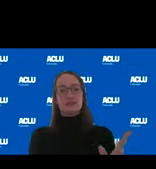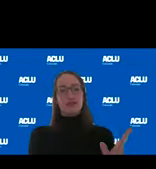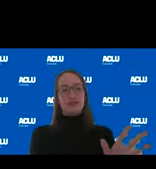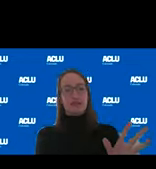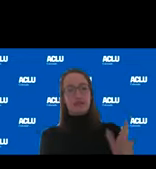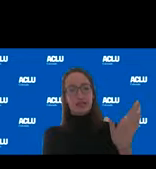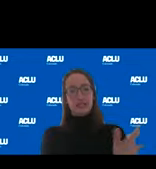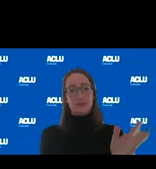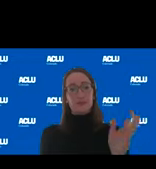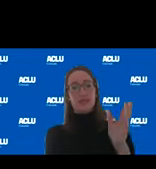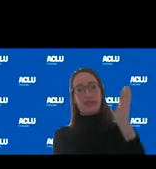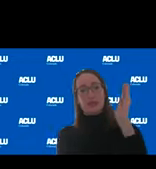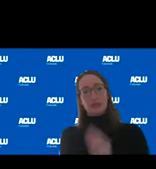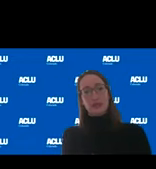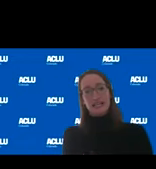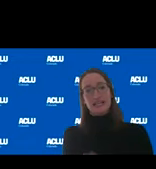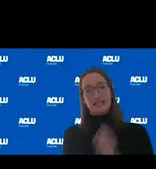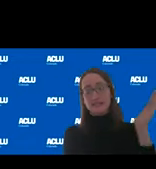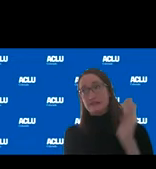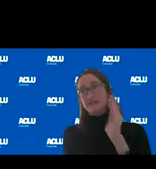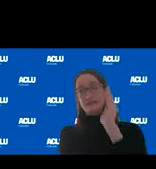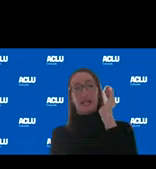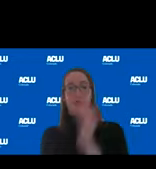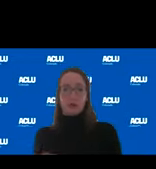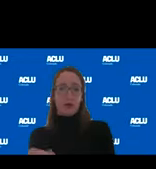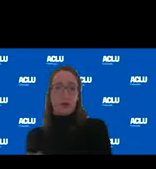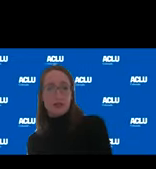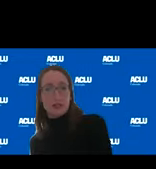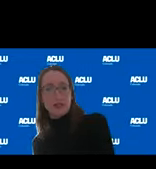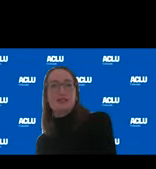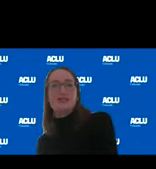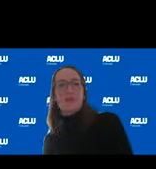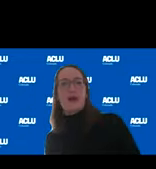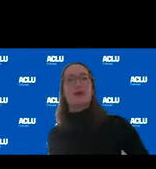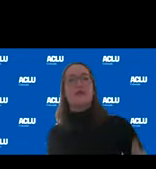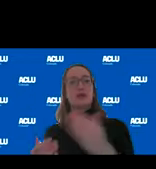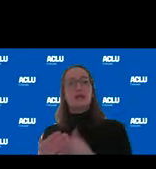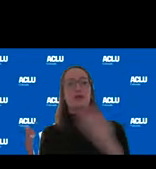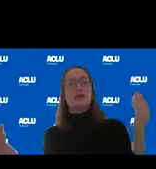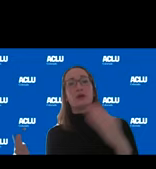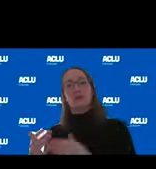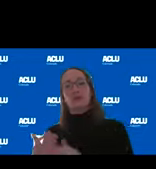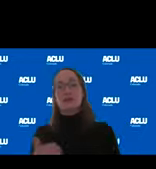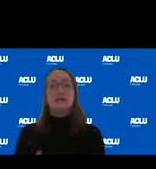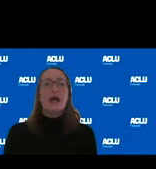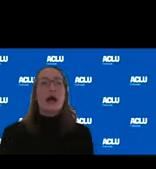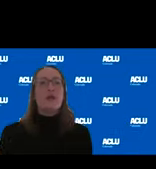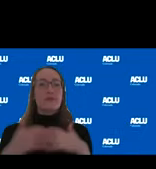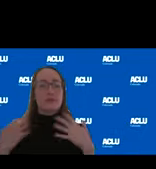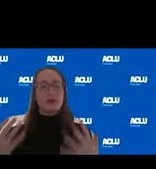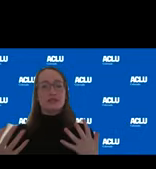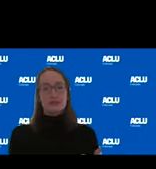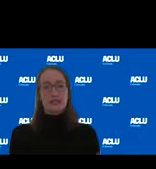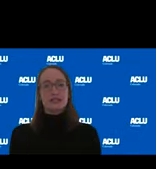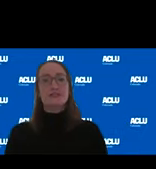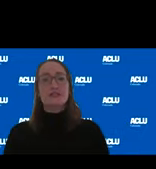sound scarier than it is, but what that can look like is getting your brother to turn in their ballot, or your neighbor, or your friend. That really,